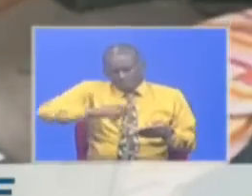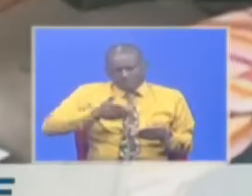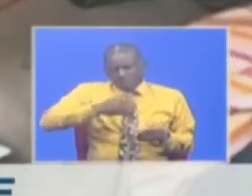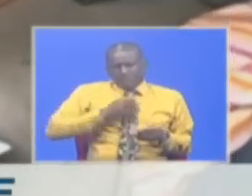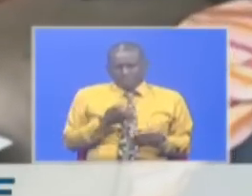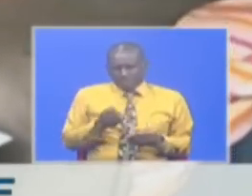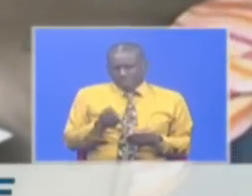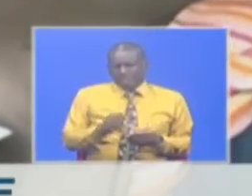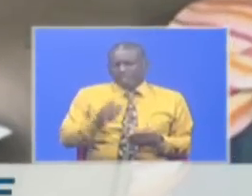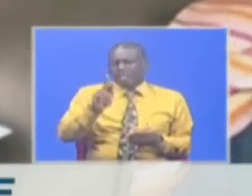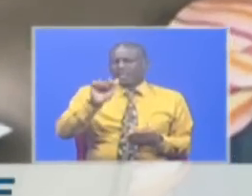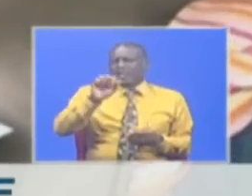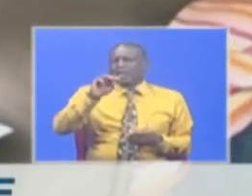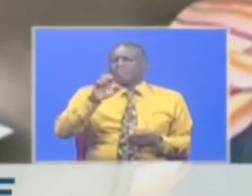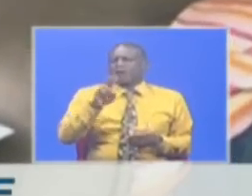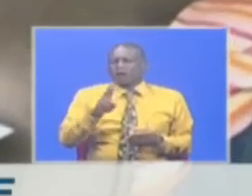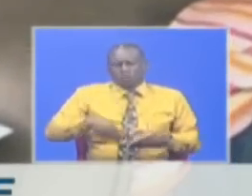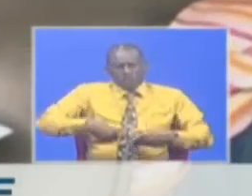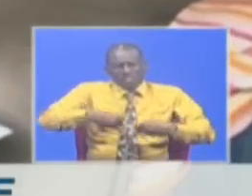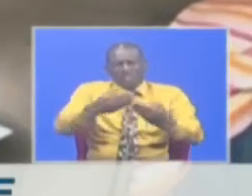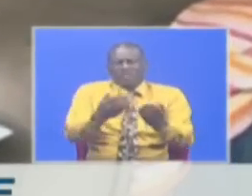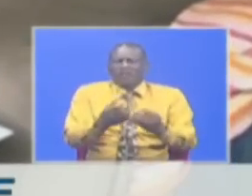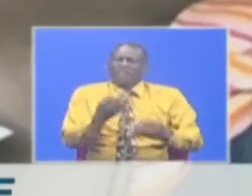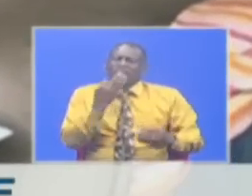Kamau was awarded